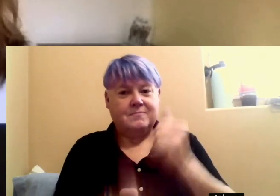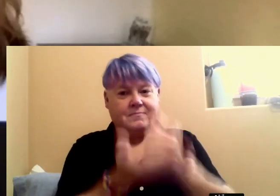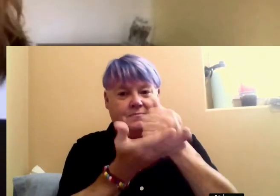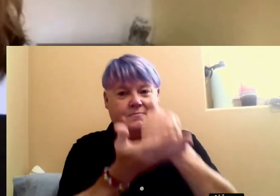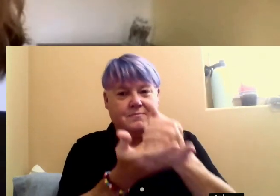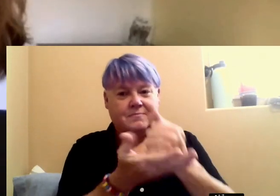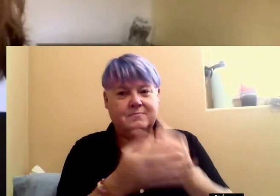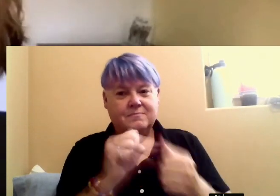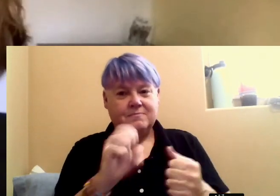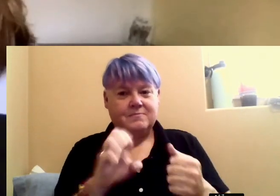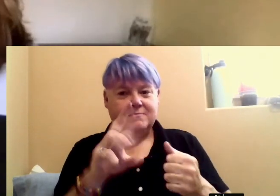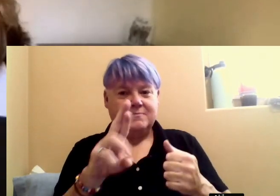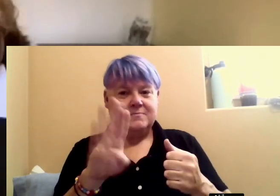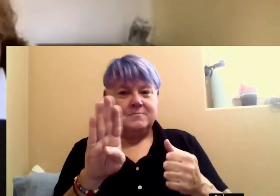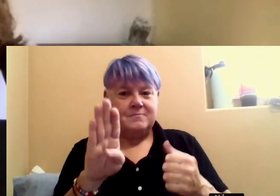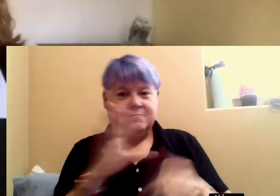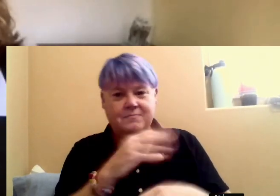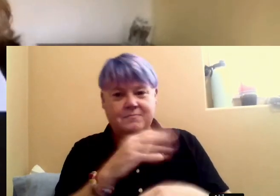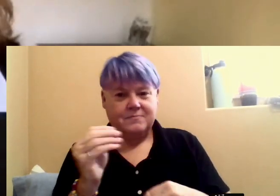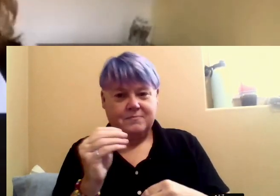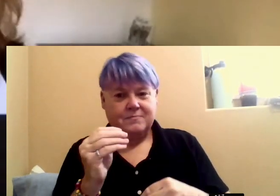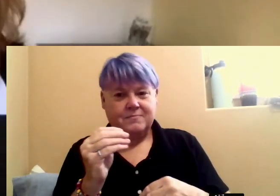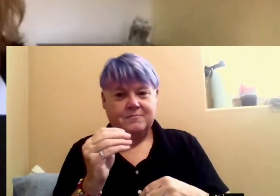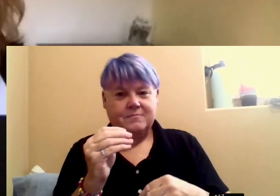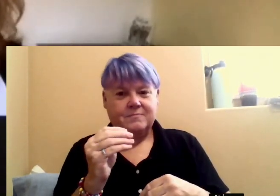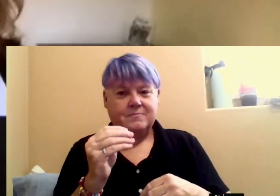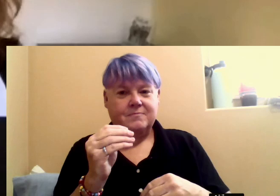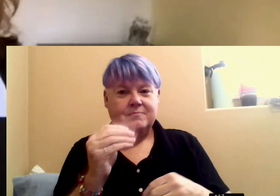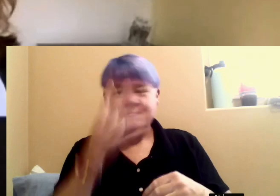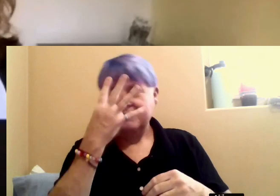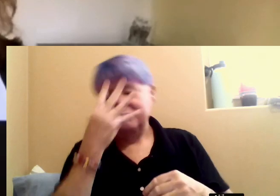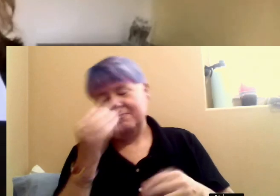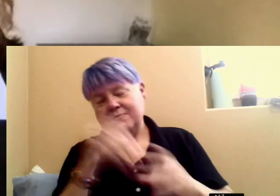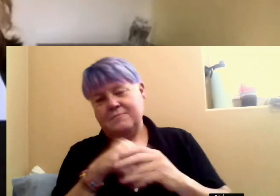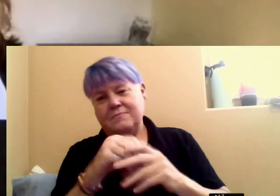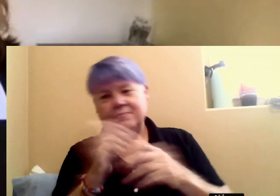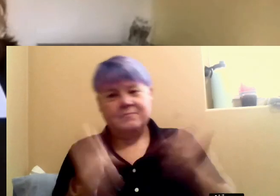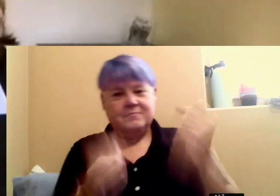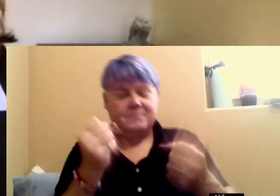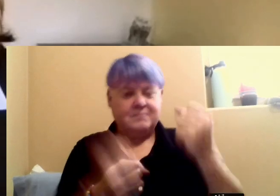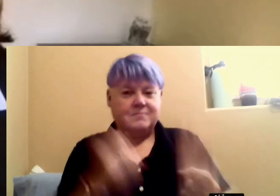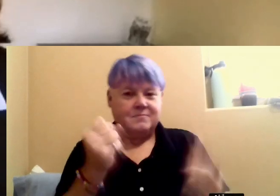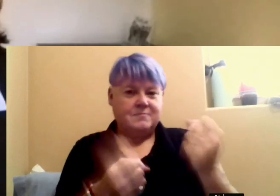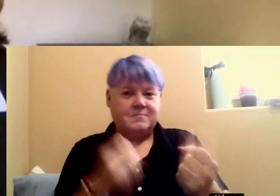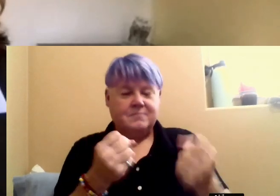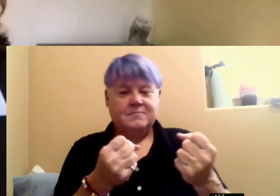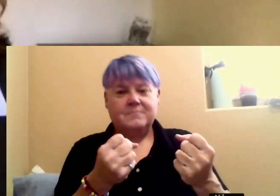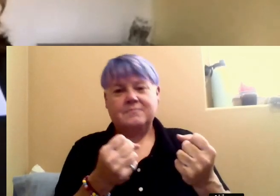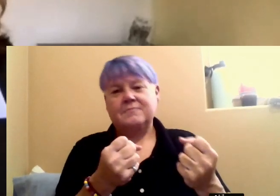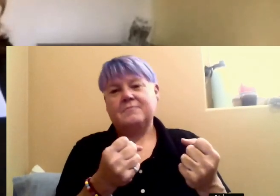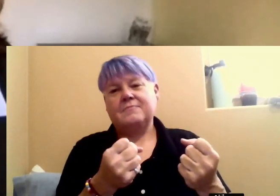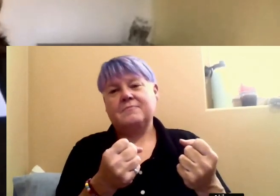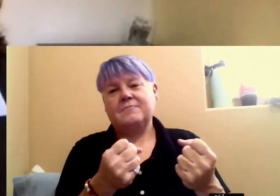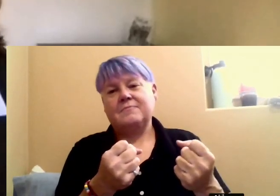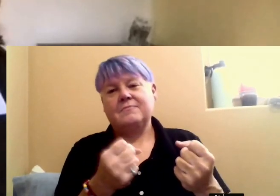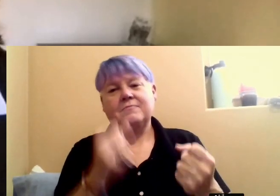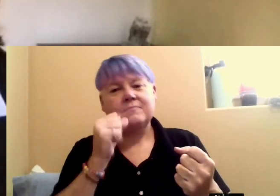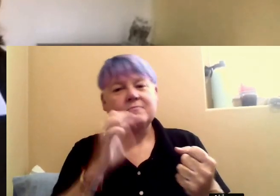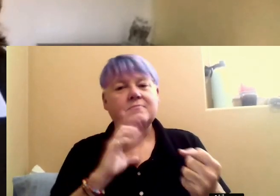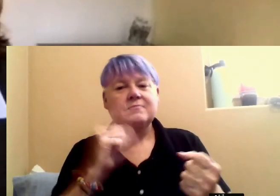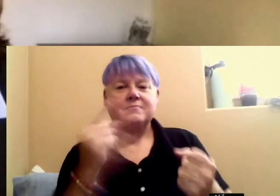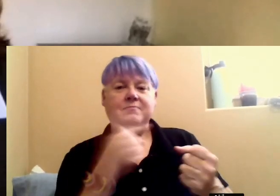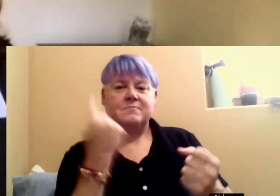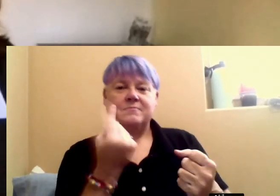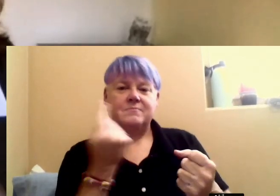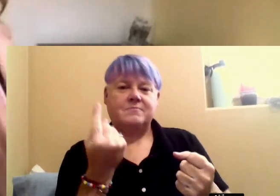serve and, so anyway, she's sleeping in her car. She feels very vulnerable as a woman alone in